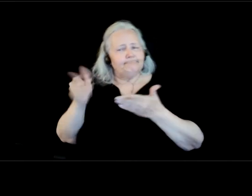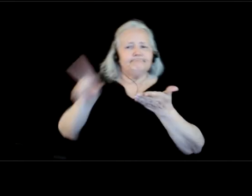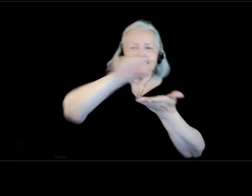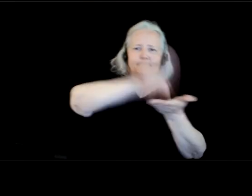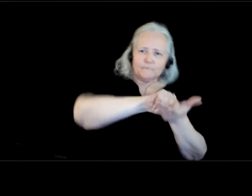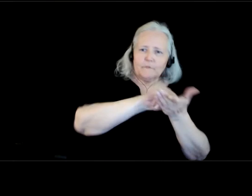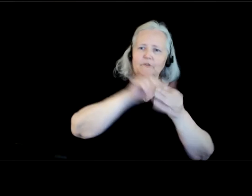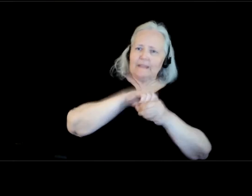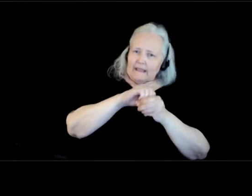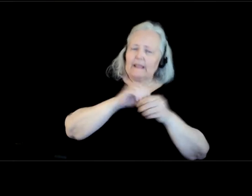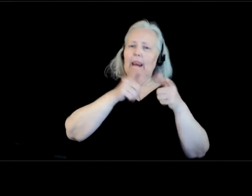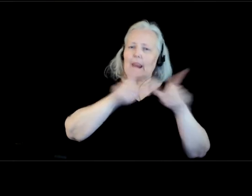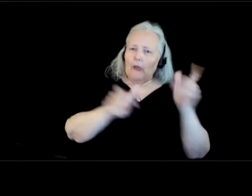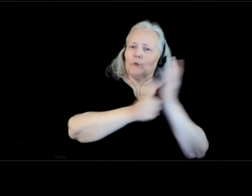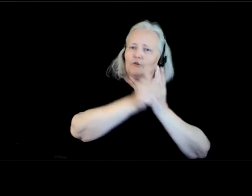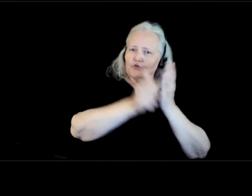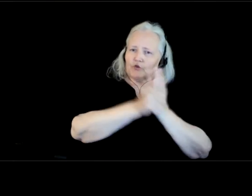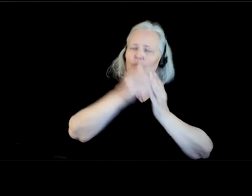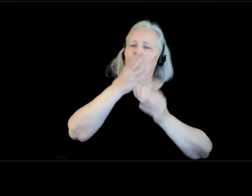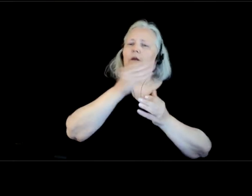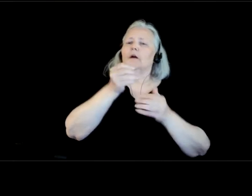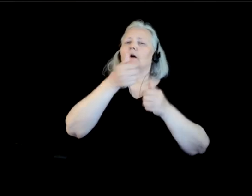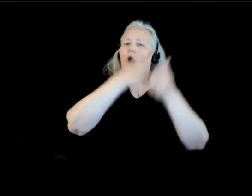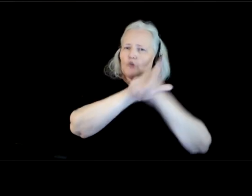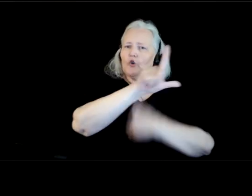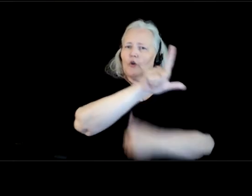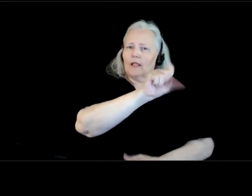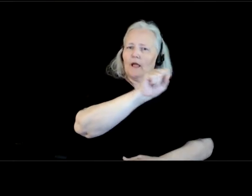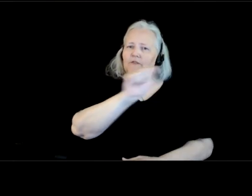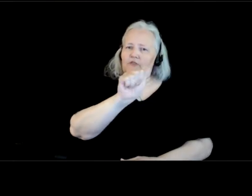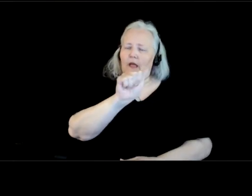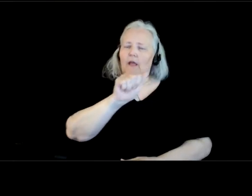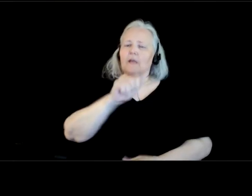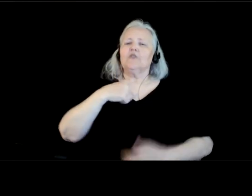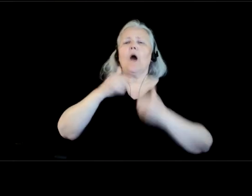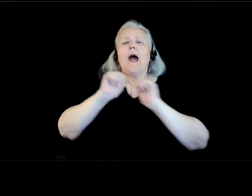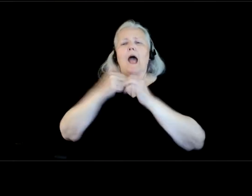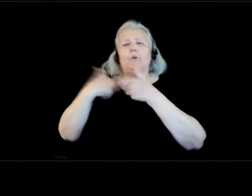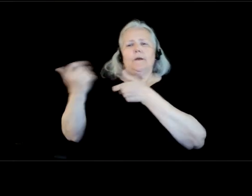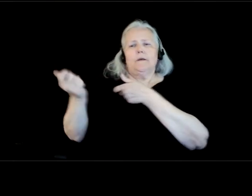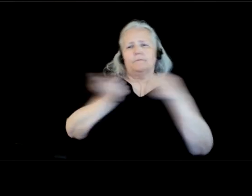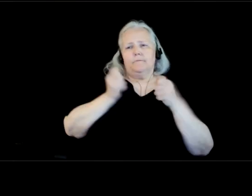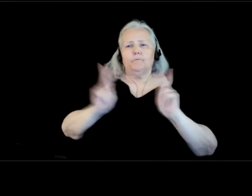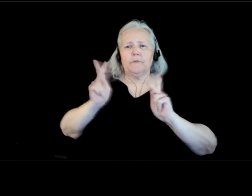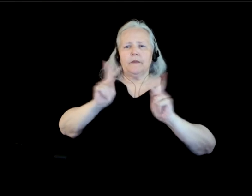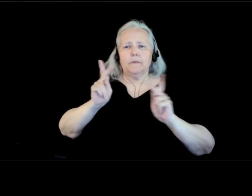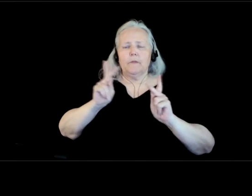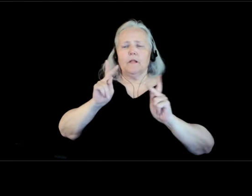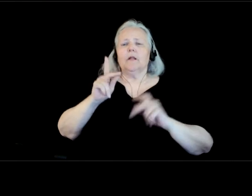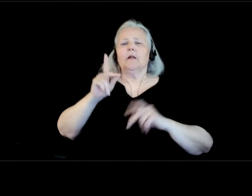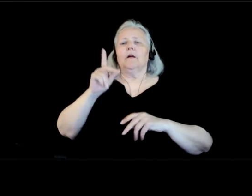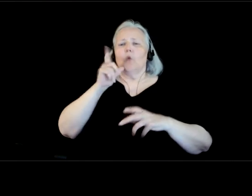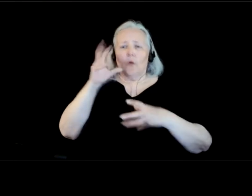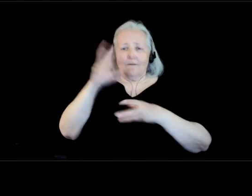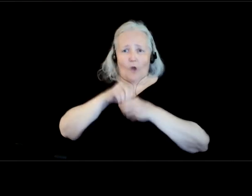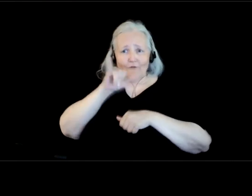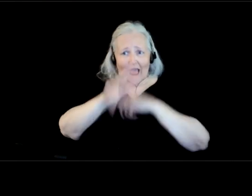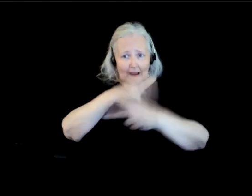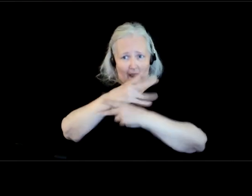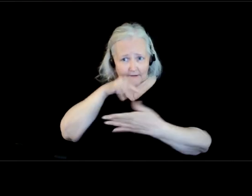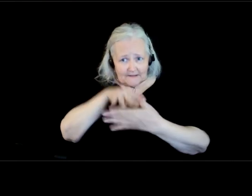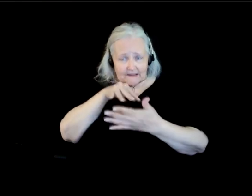of the Linguistic Society? So how can we include these non-linguist members who participate in this work in a publication in